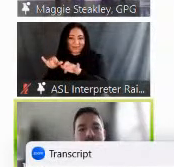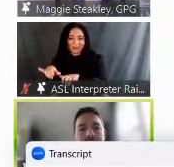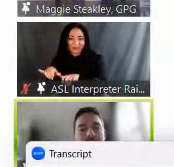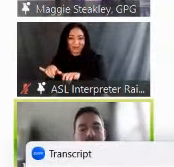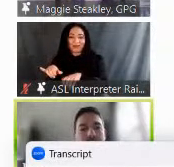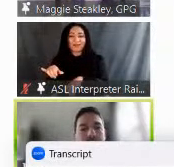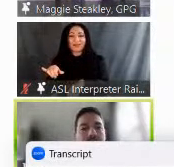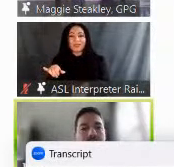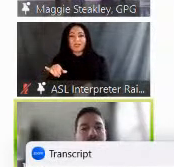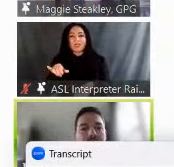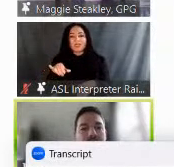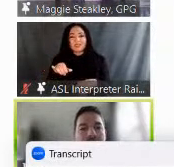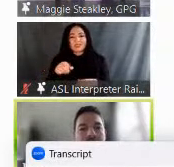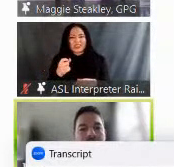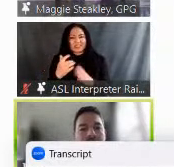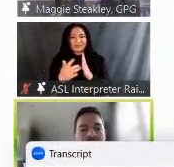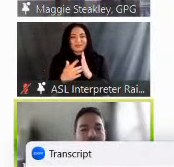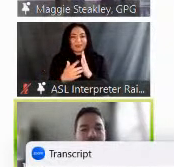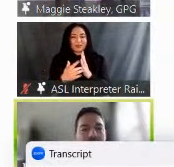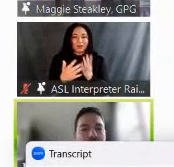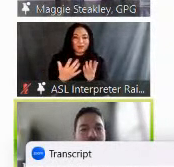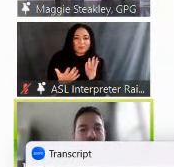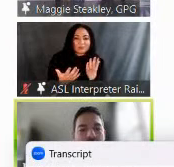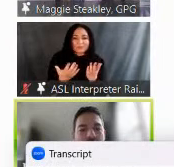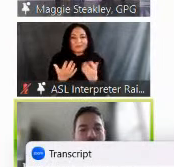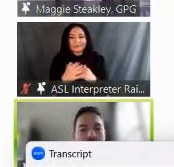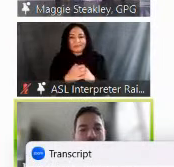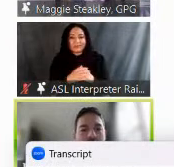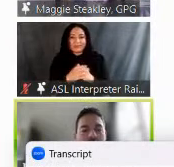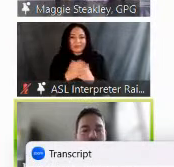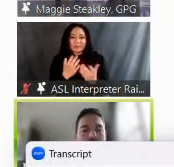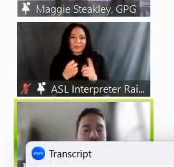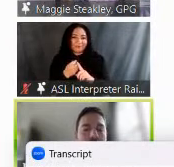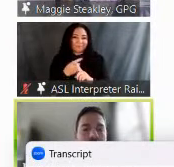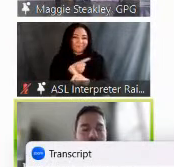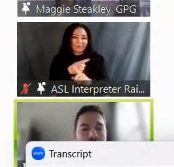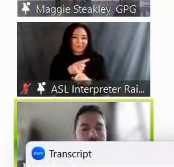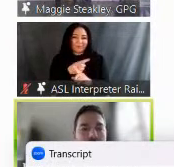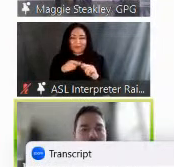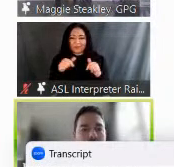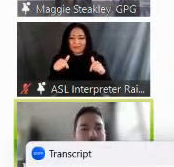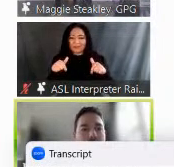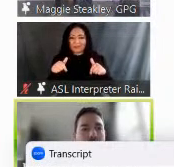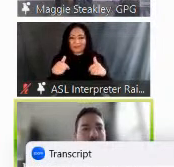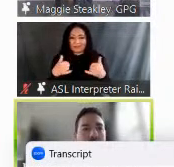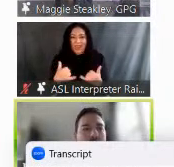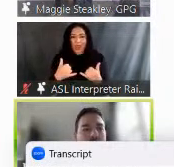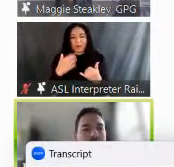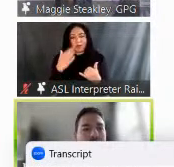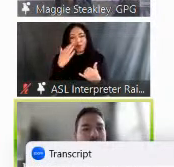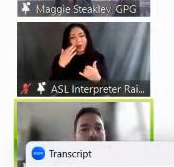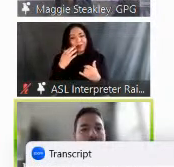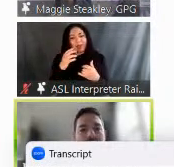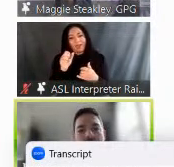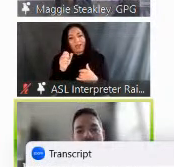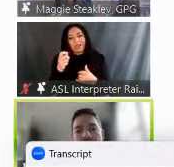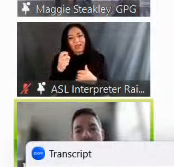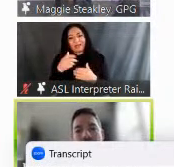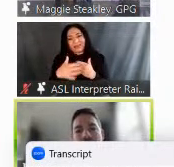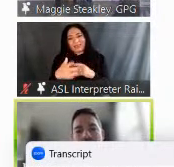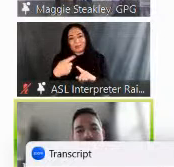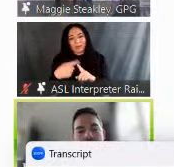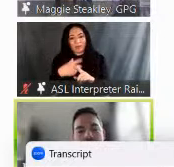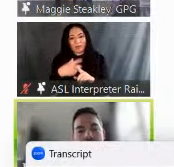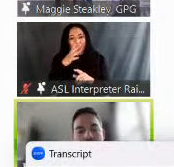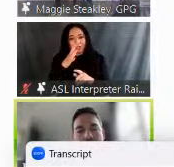a little technical, probably a little bit in the weeds for where we're at now, and now knowing that April will have a little bit more time for this, but I